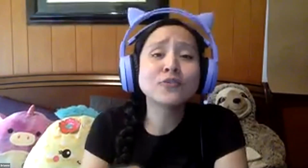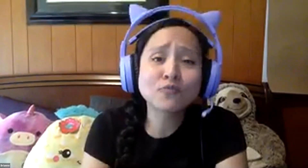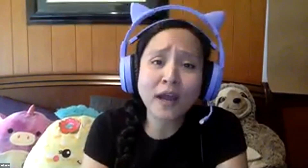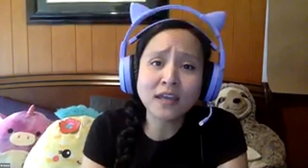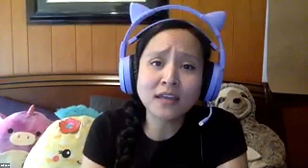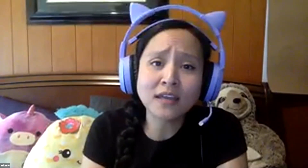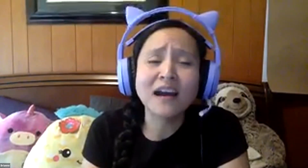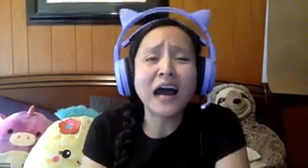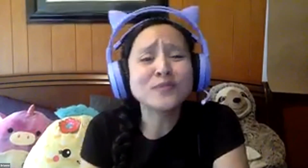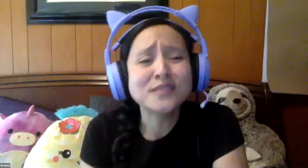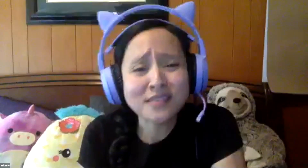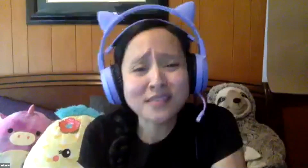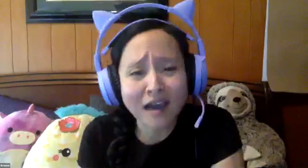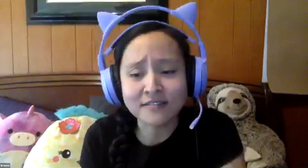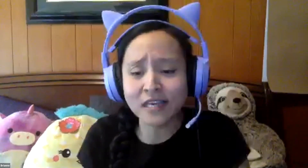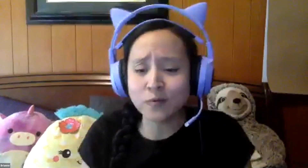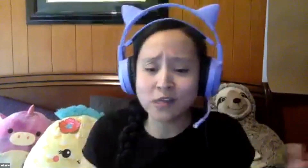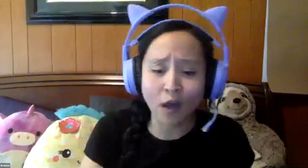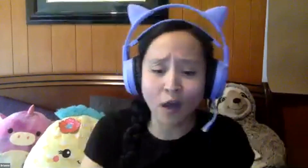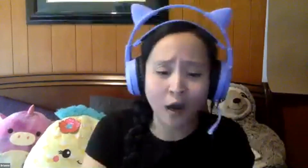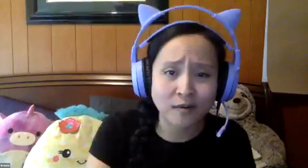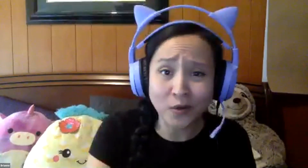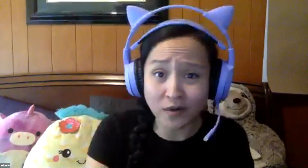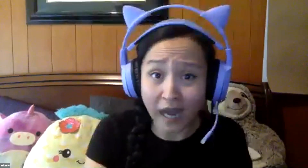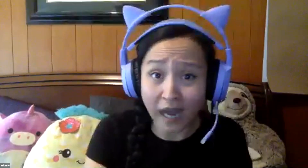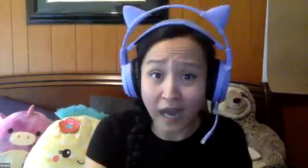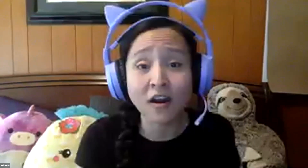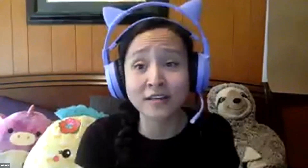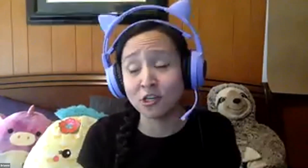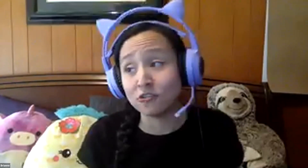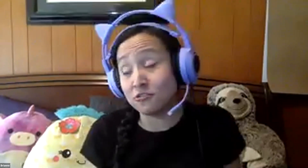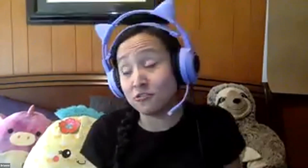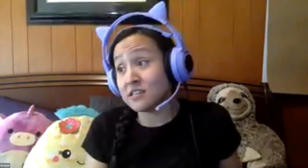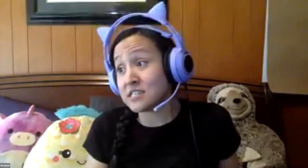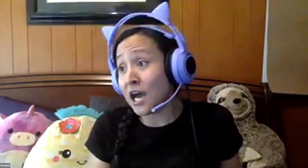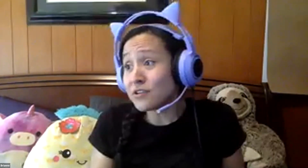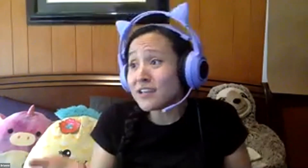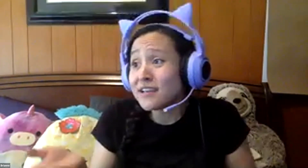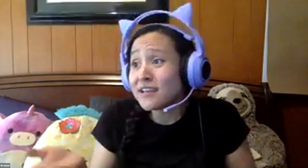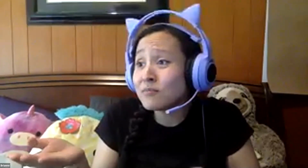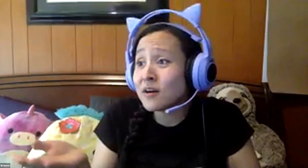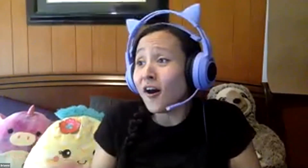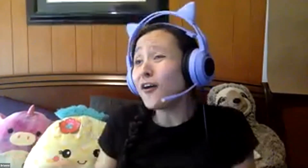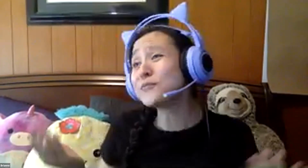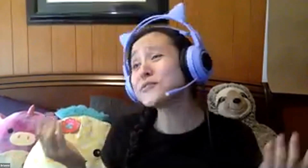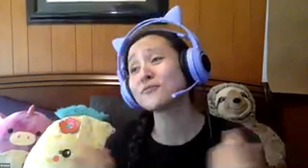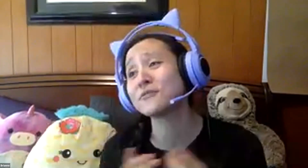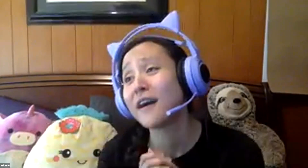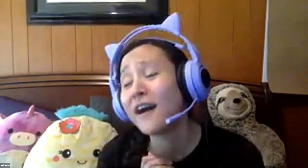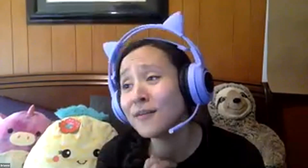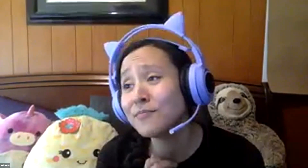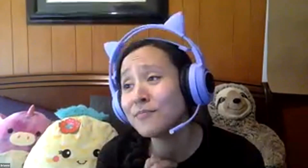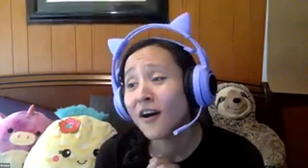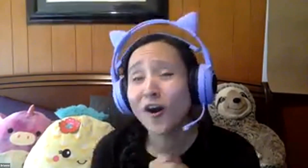okay. You're right. I was young. It was hard, but I worked hard. And look at us now. Look at him, almost all